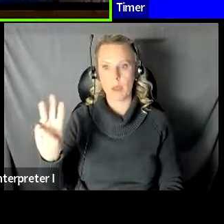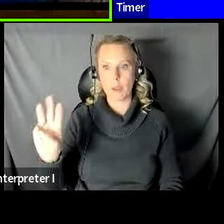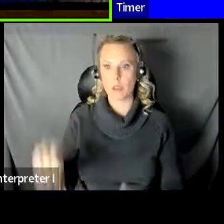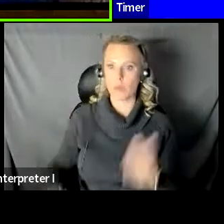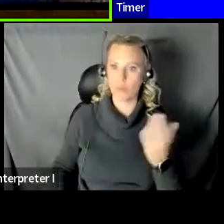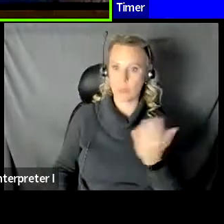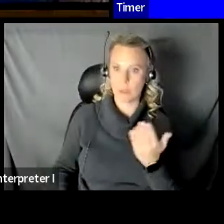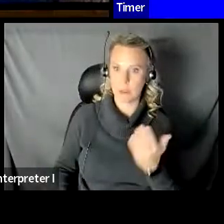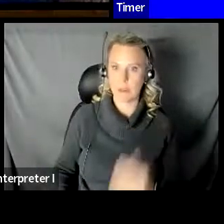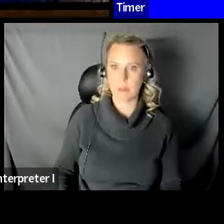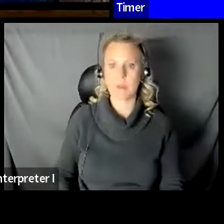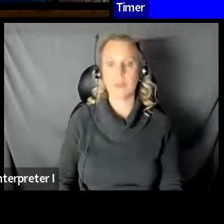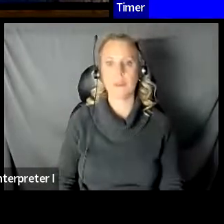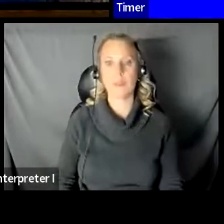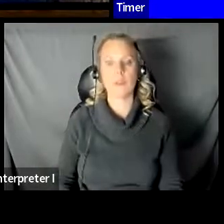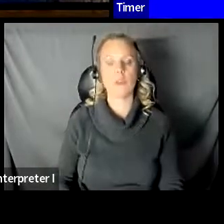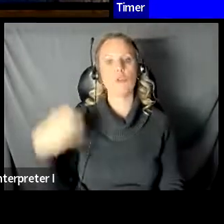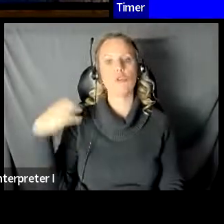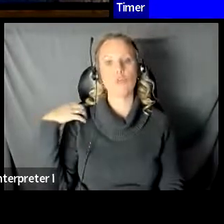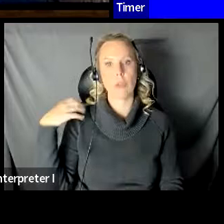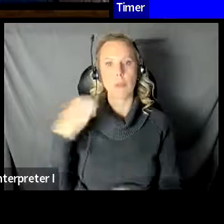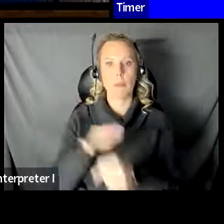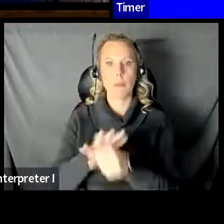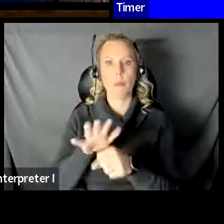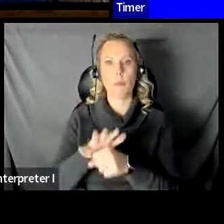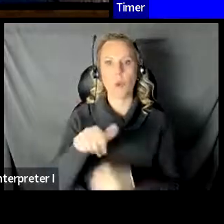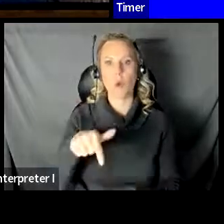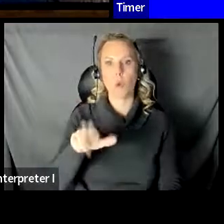Present. Mr. Chairman, you have a quorum.